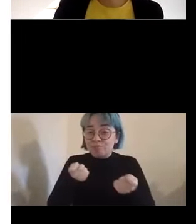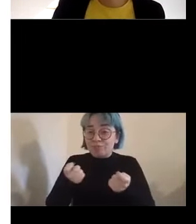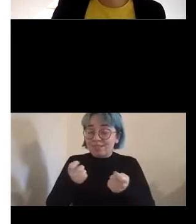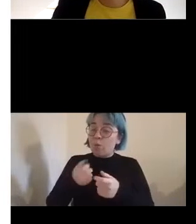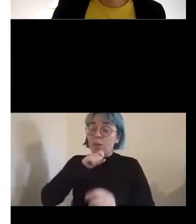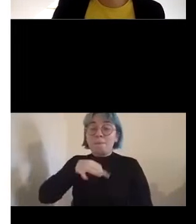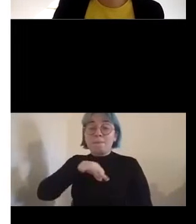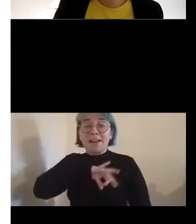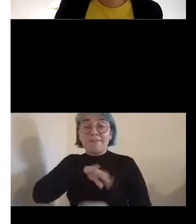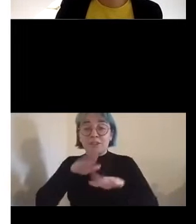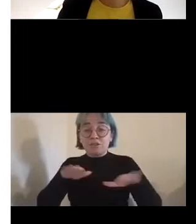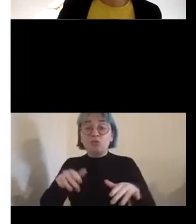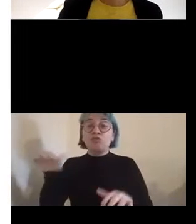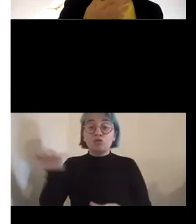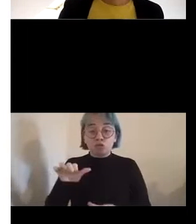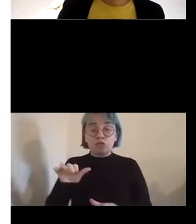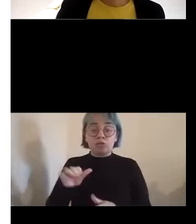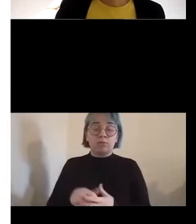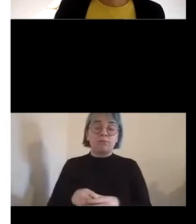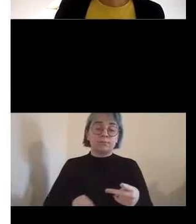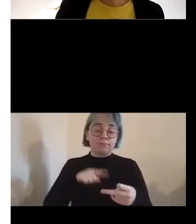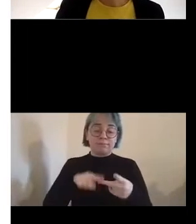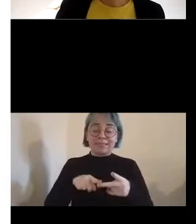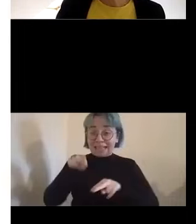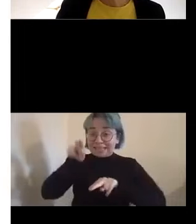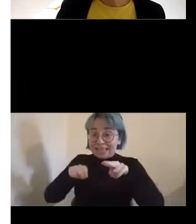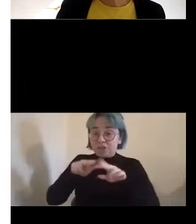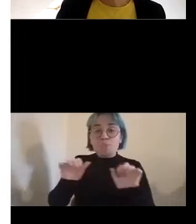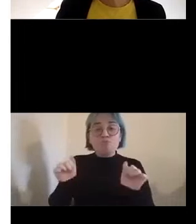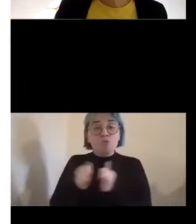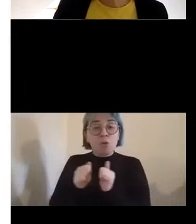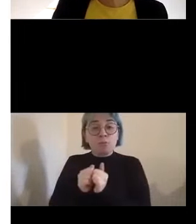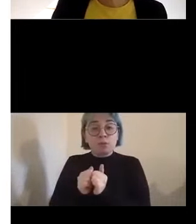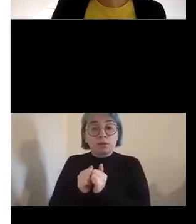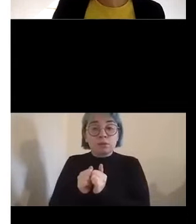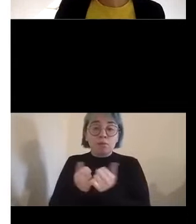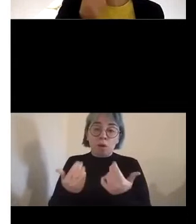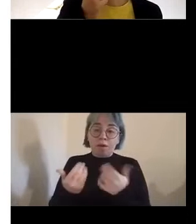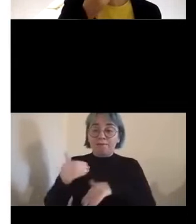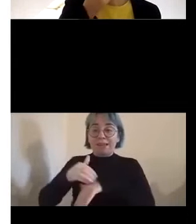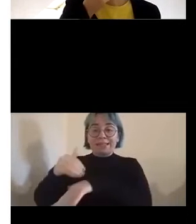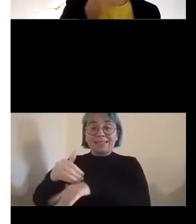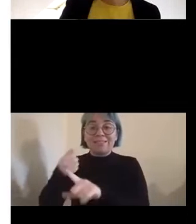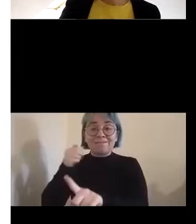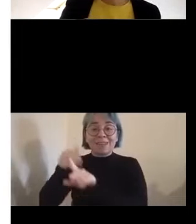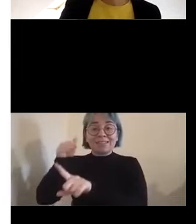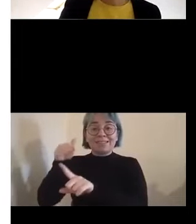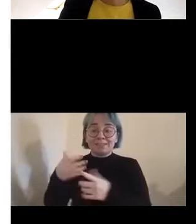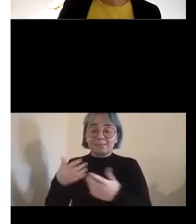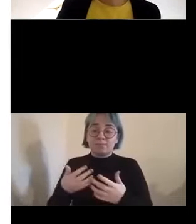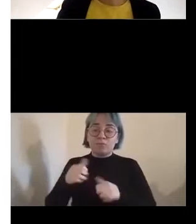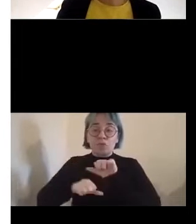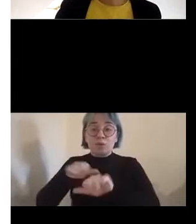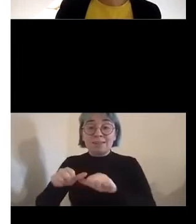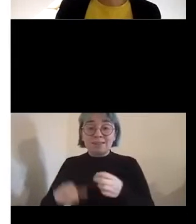the child are to be taken, assessing the appropriateness and effectiveness of any preliminary measures, and assisting